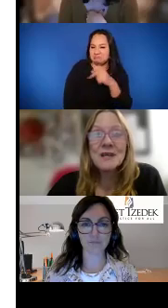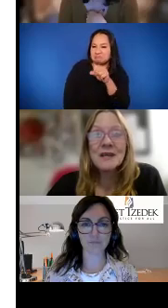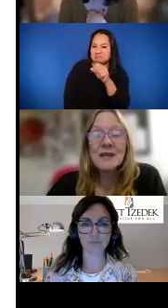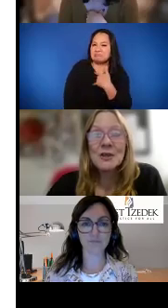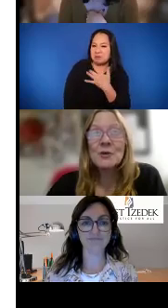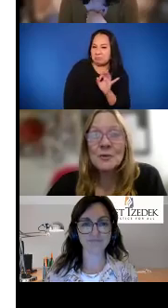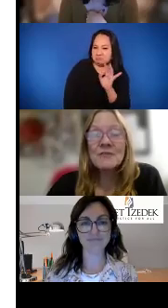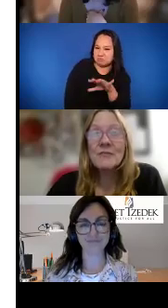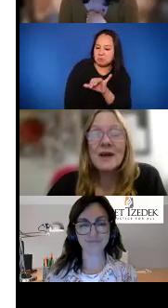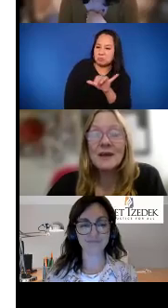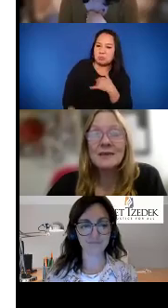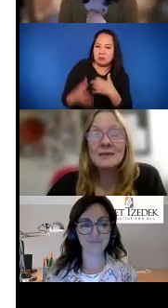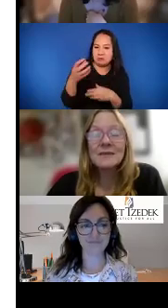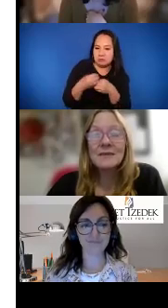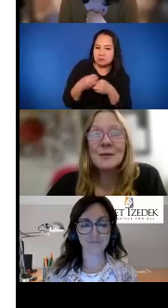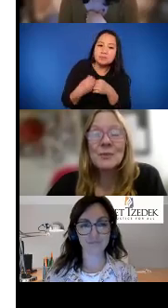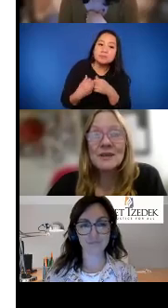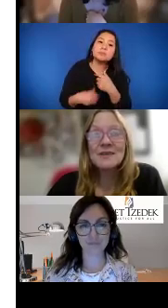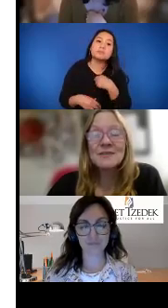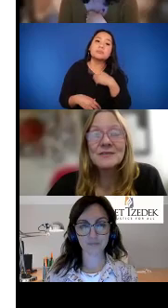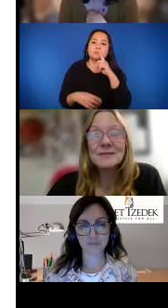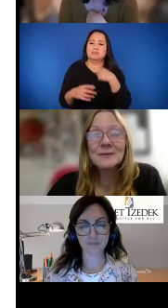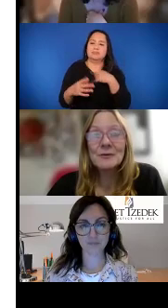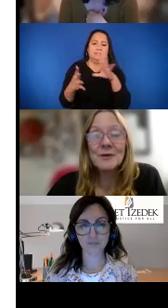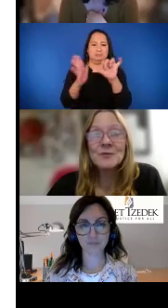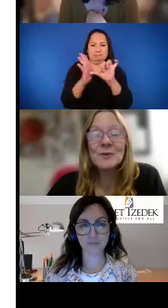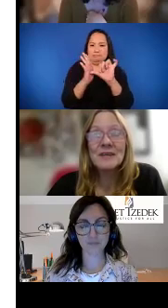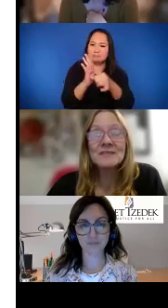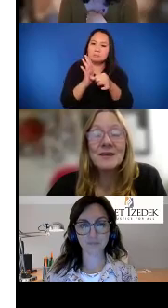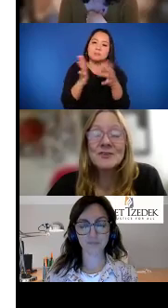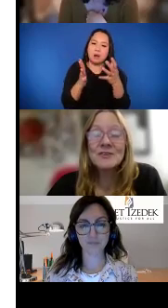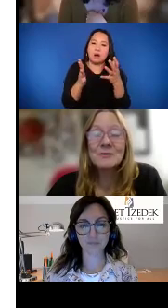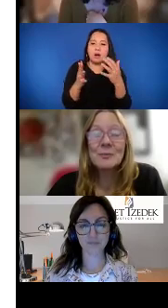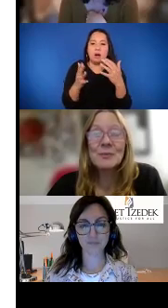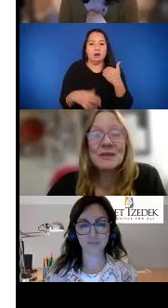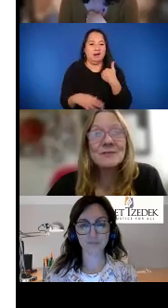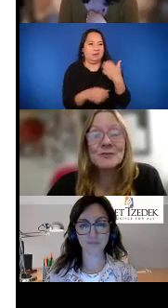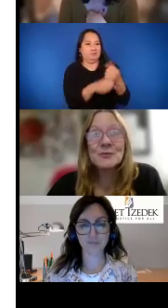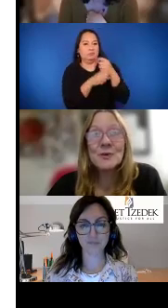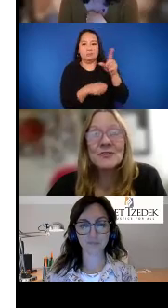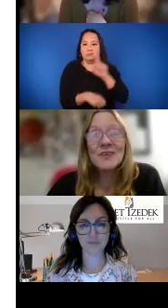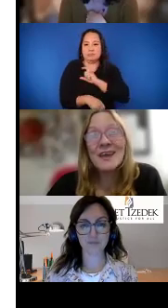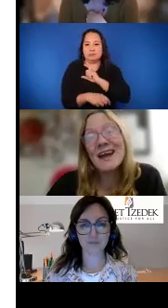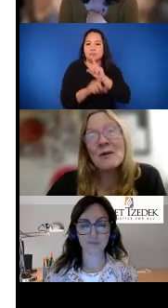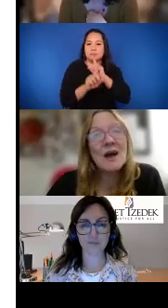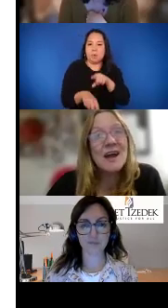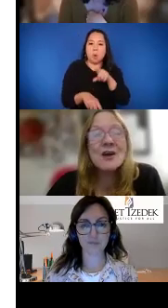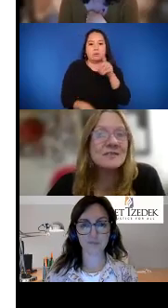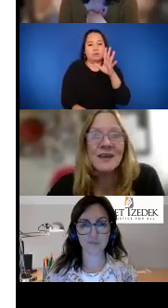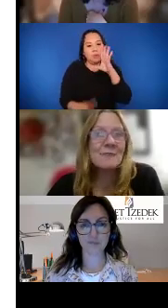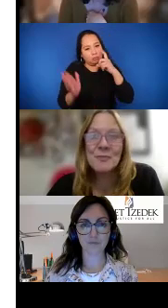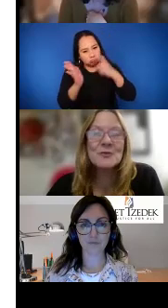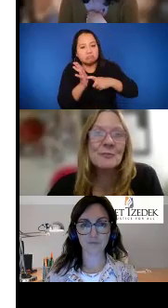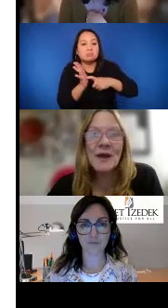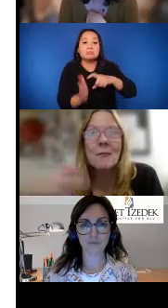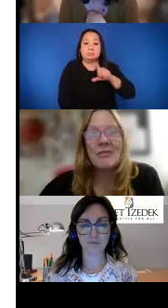report. You will find that you'll go to police stations and police officers will say, I can't